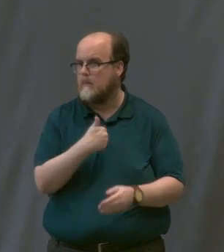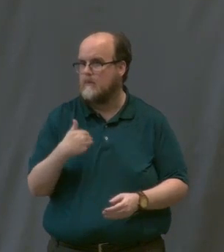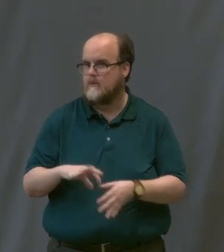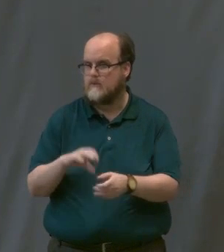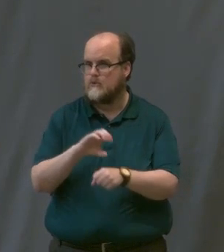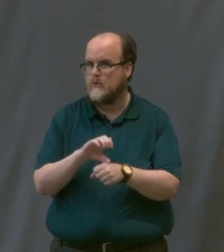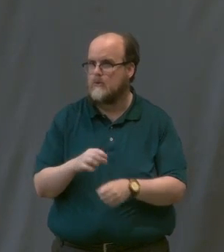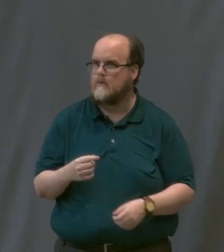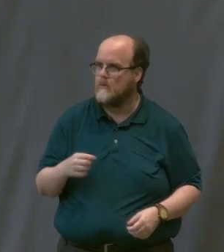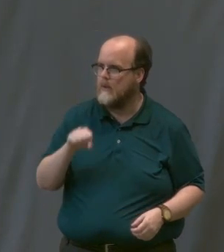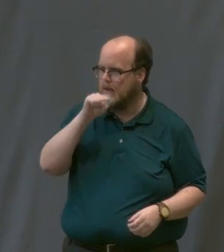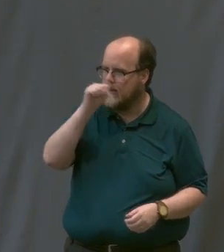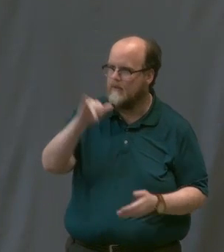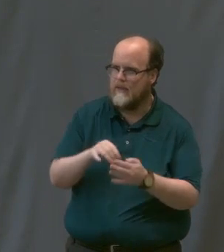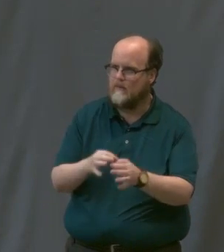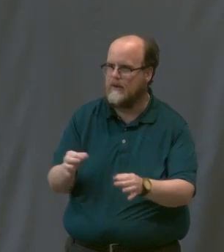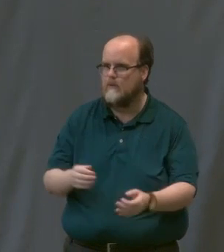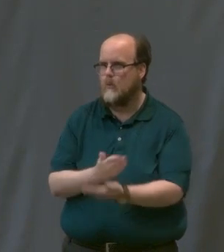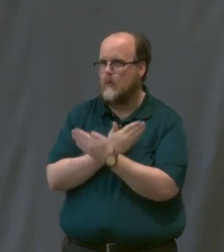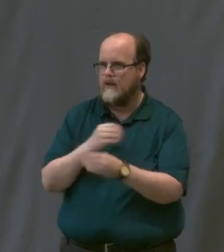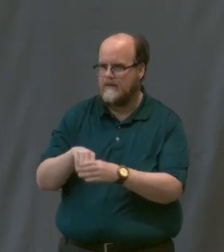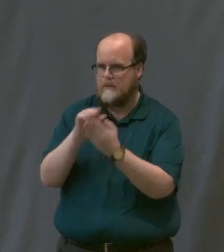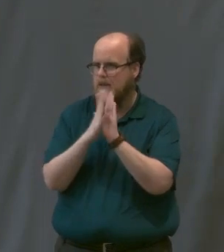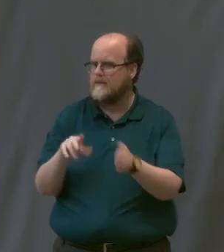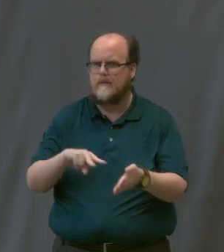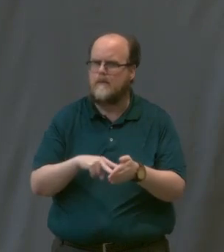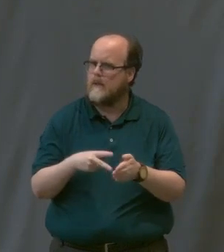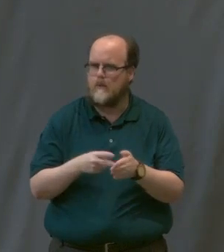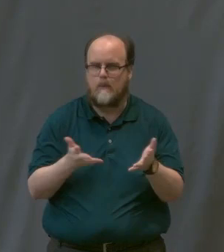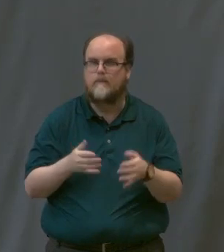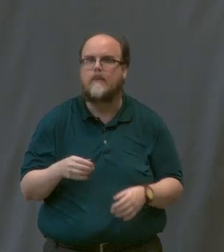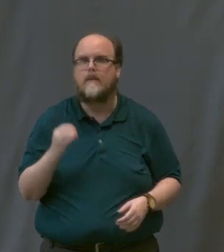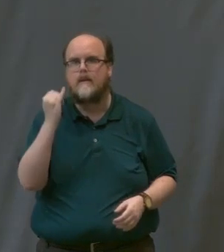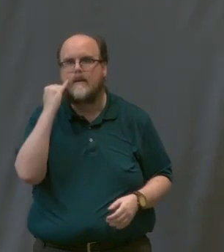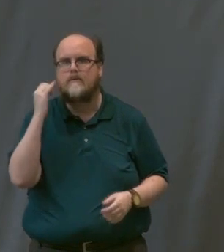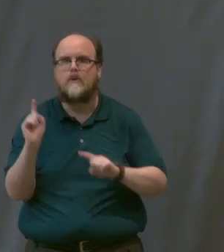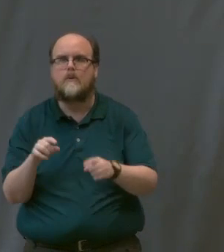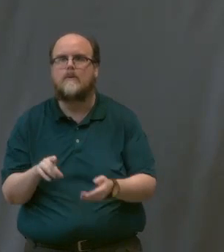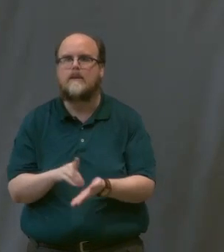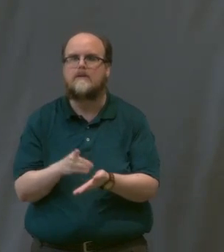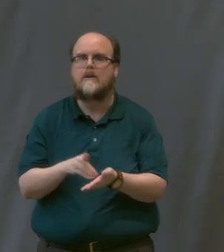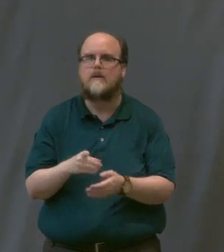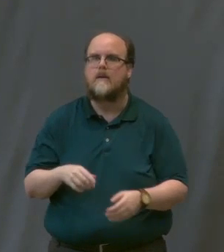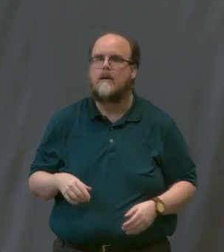church who love this phrase, rest in peace. What exactly does that mean? If you go to the Merriam-Webster dictionary, it is a blessing